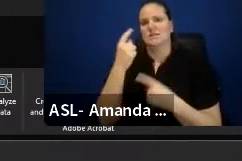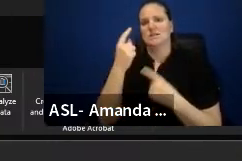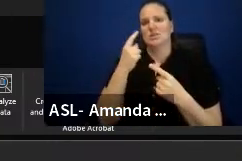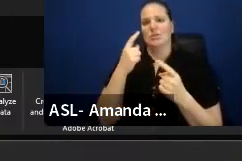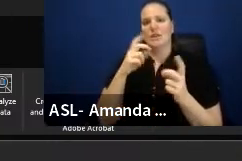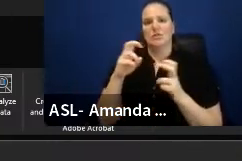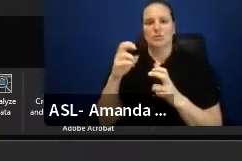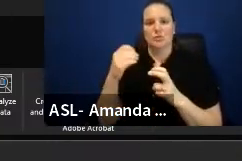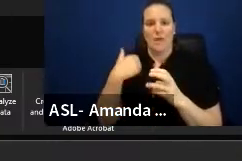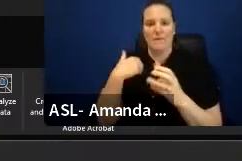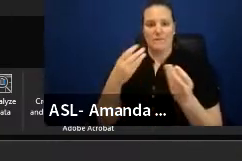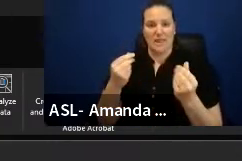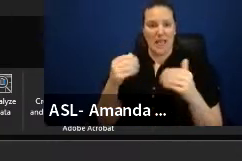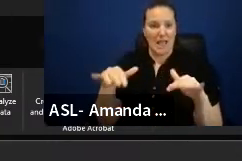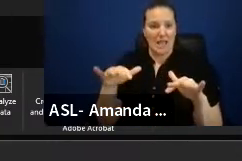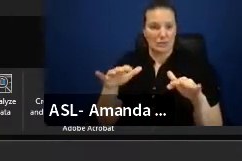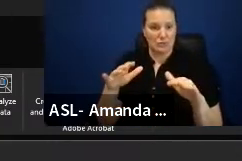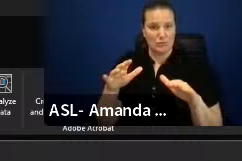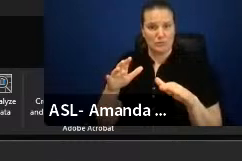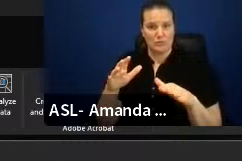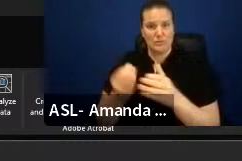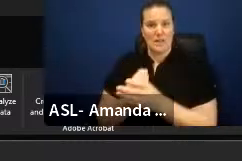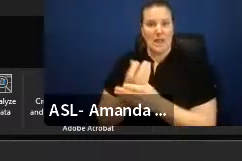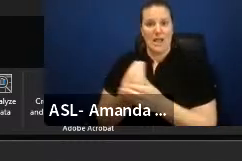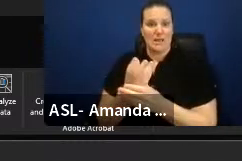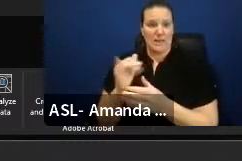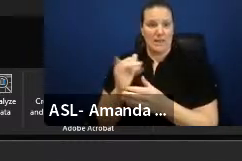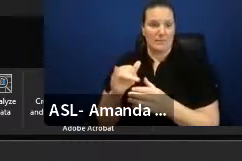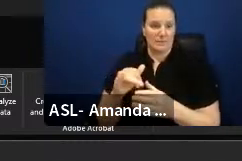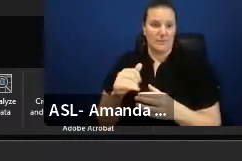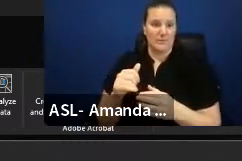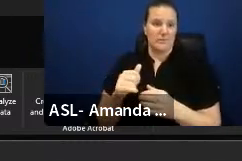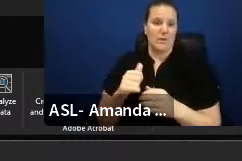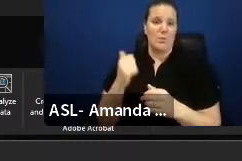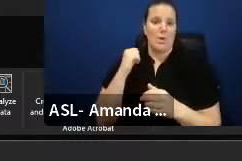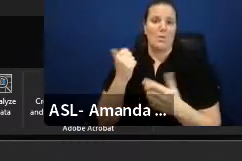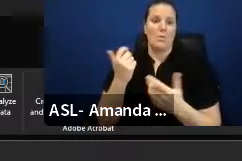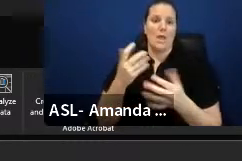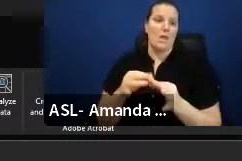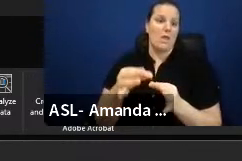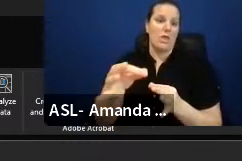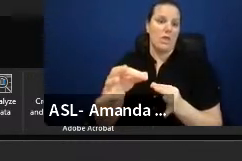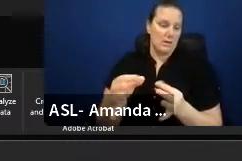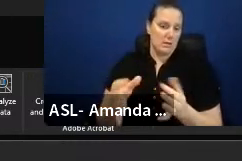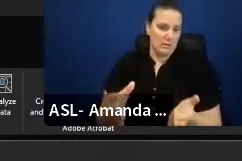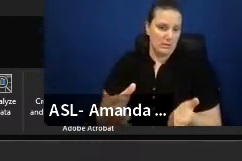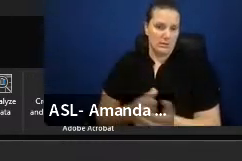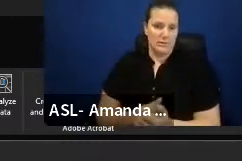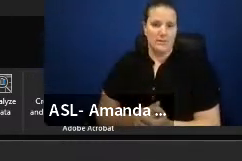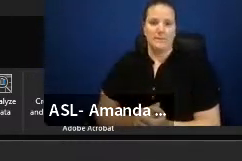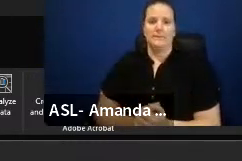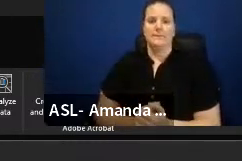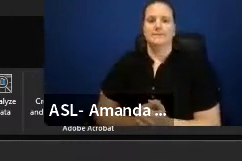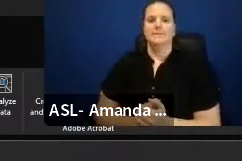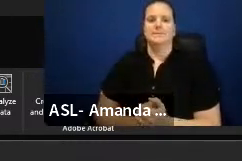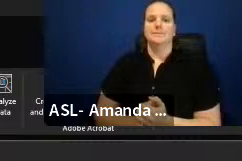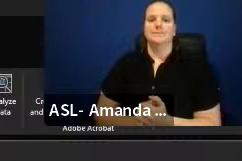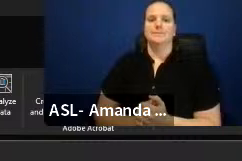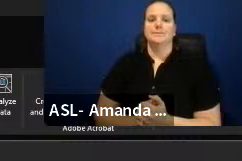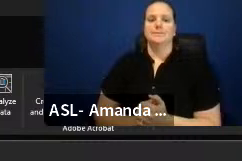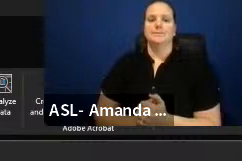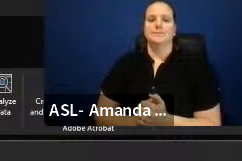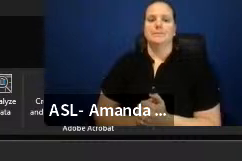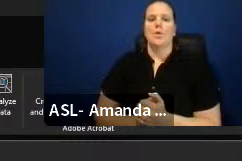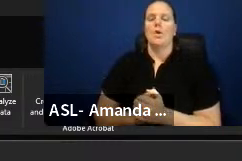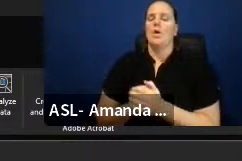whether or not you have land to plant them and that won't be disturbed later. And so I think Oh, that's. fair enough. Yeah. It's just sort of, are we asking the